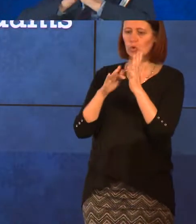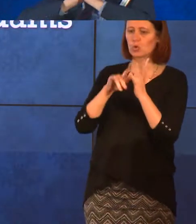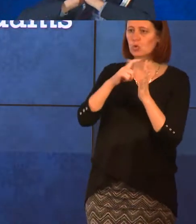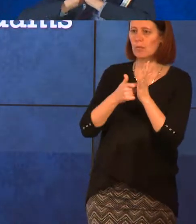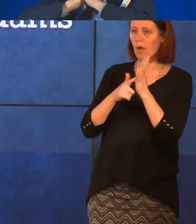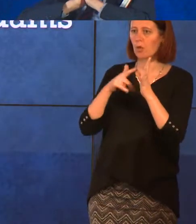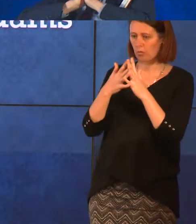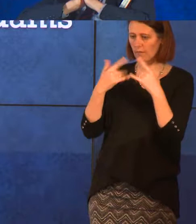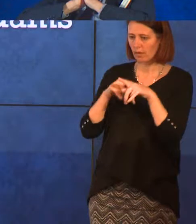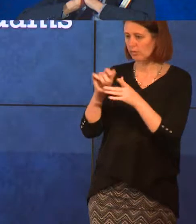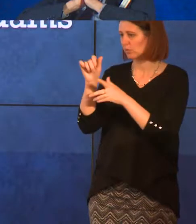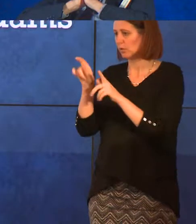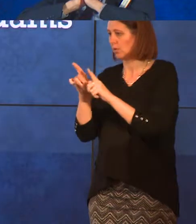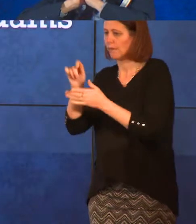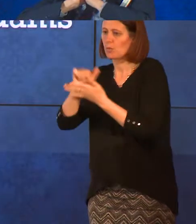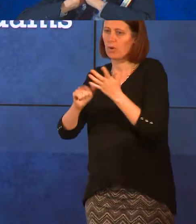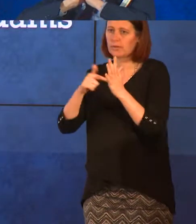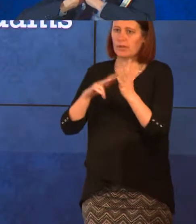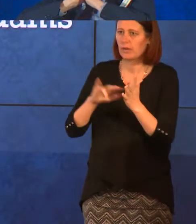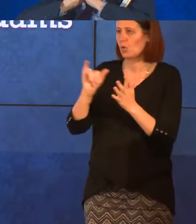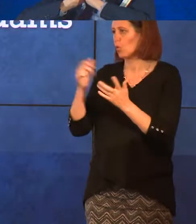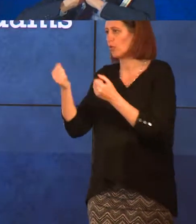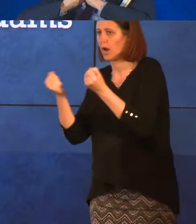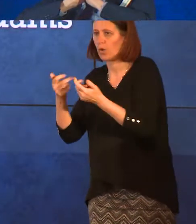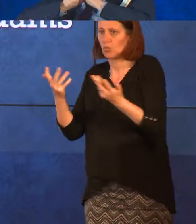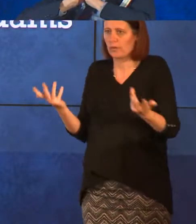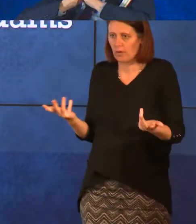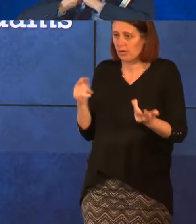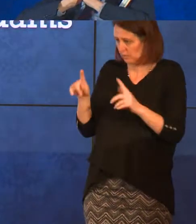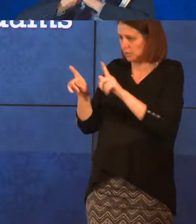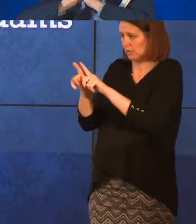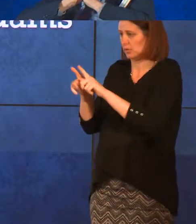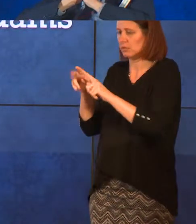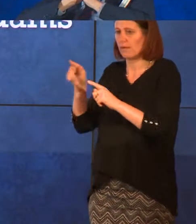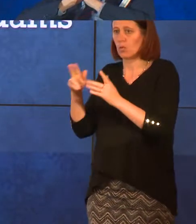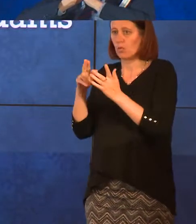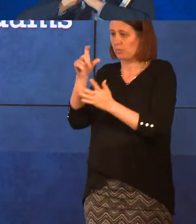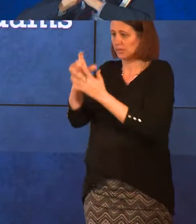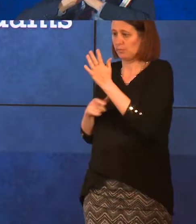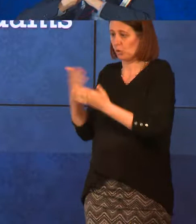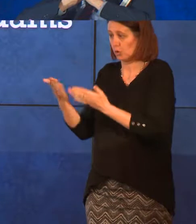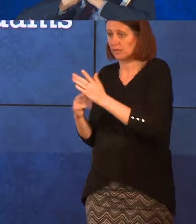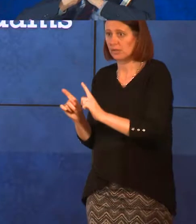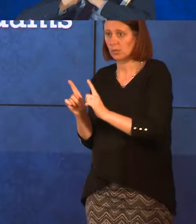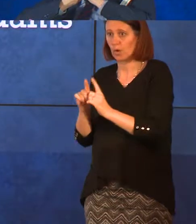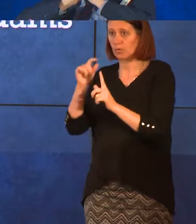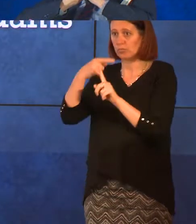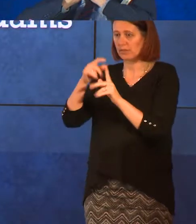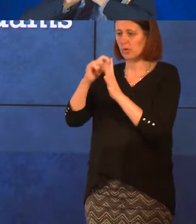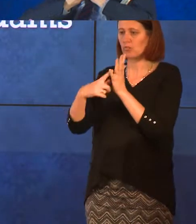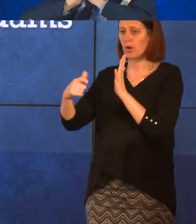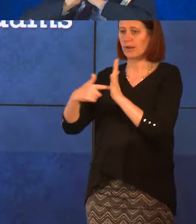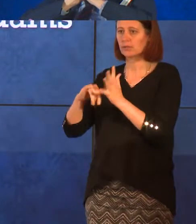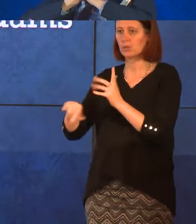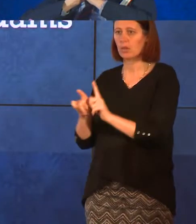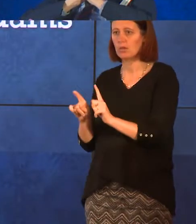guarantees, just like when you buy a TV or a car or anything, that actually now apply to disability services and products.